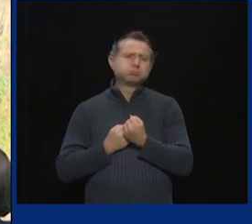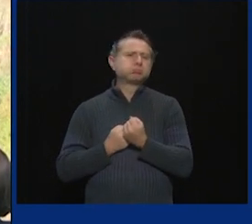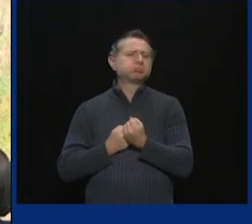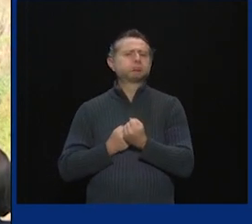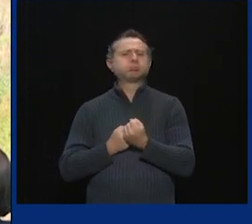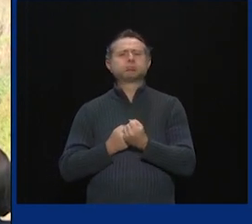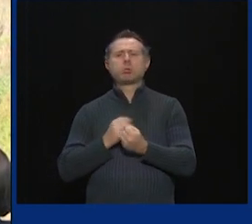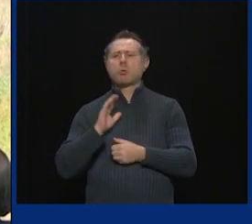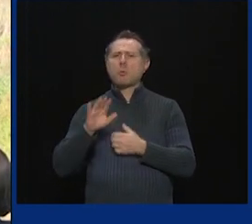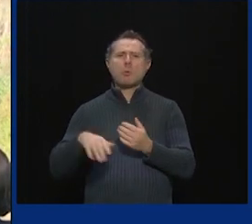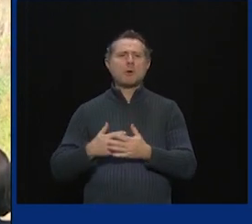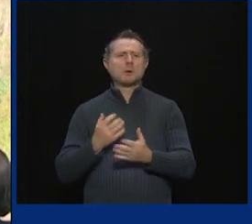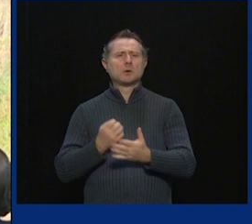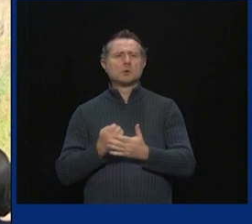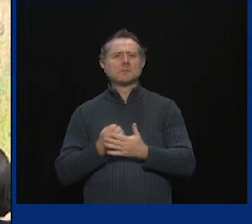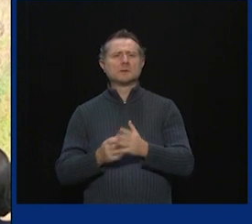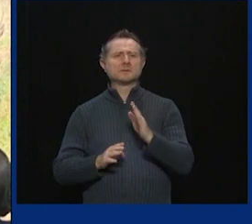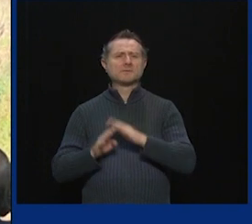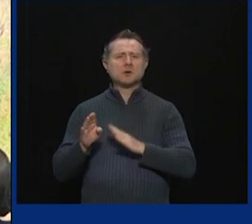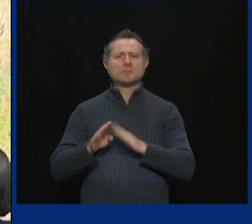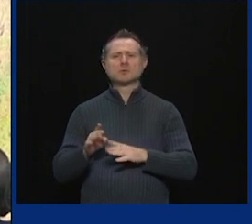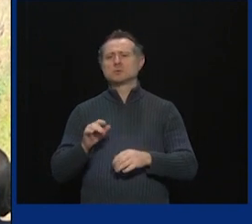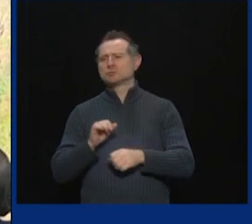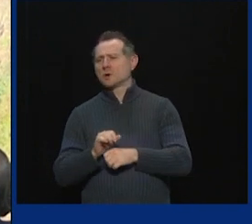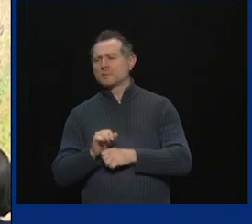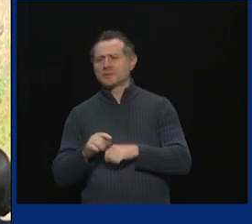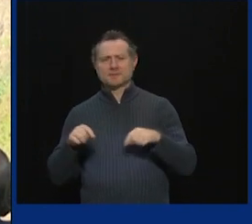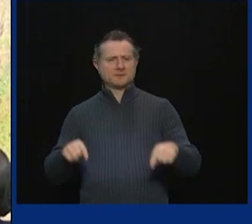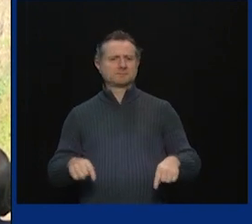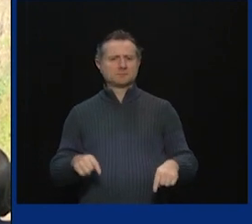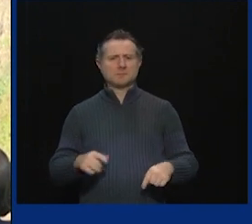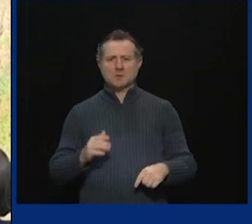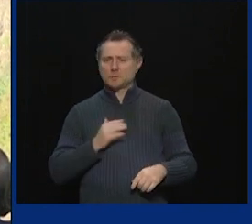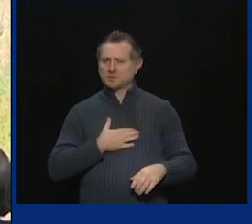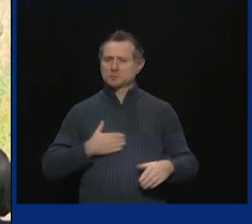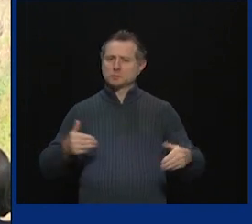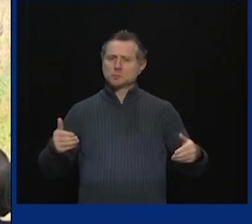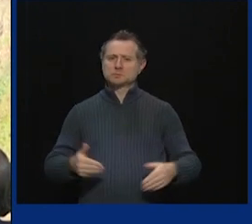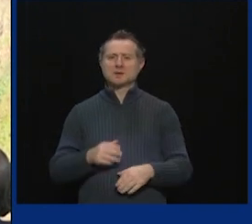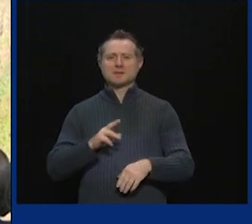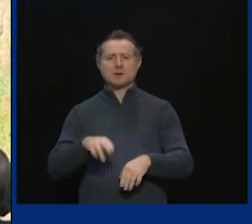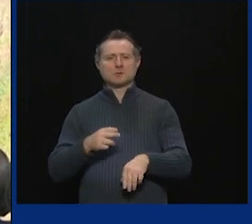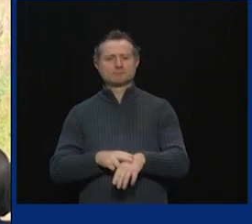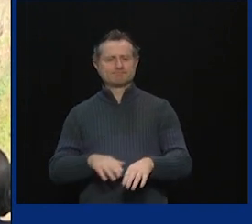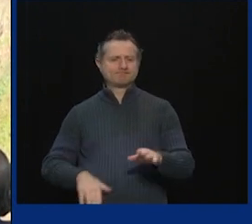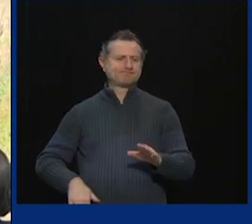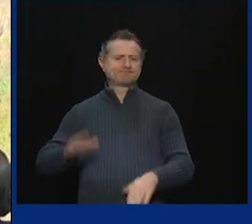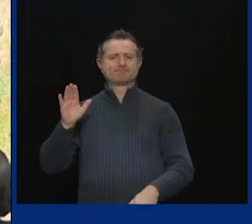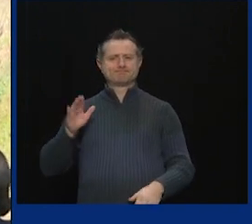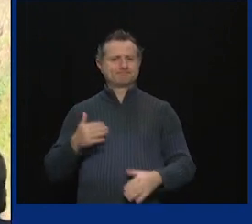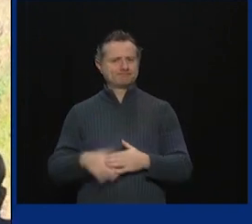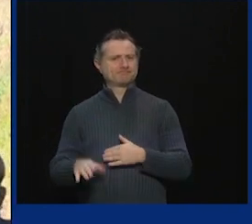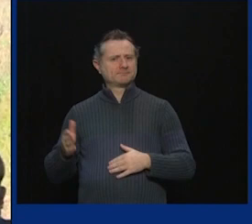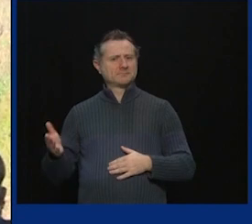development efforts in Genesee County. Please welcome a native son from Genesee County, our Assemblyman Steve Hawley.